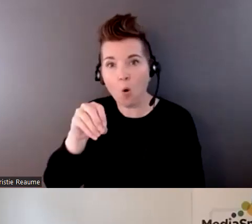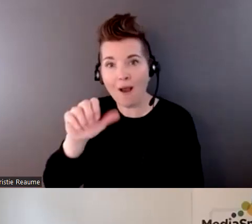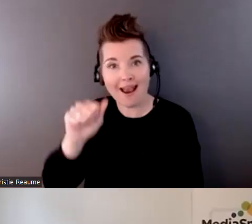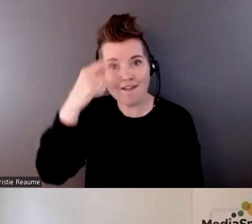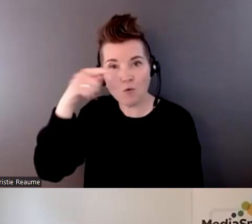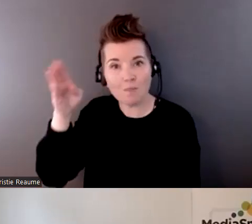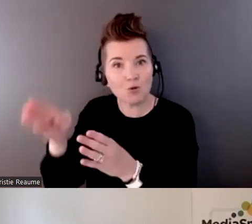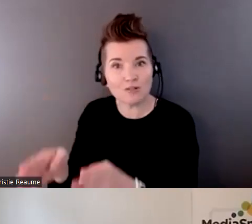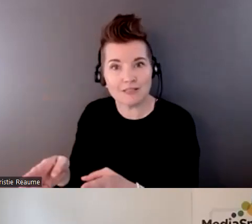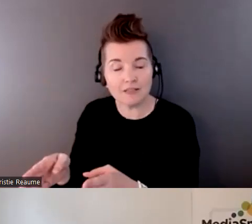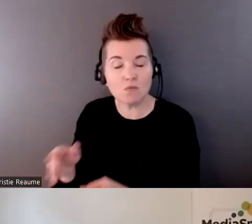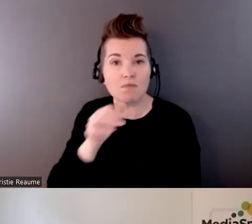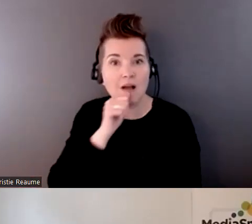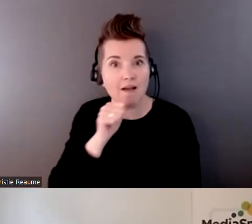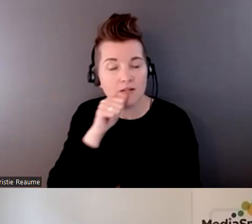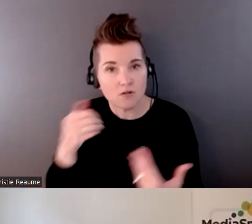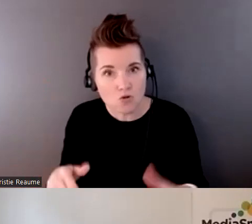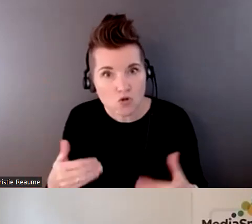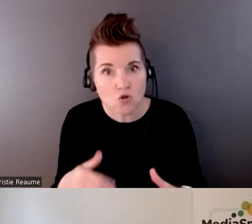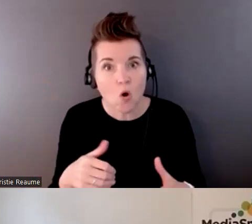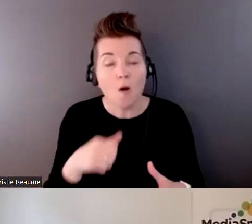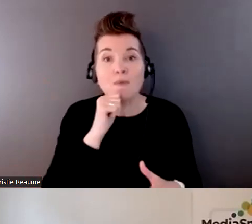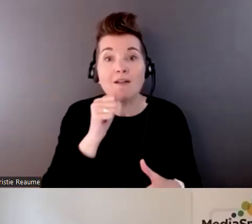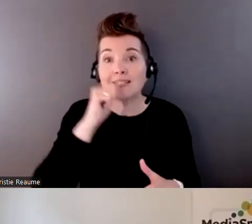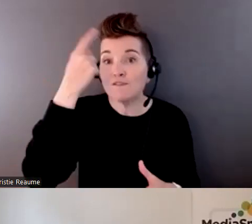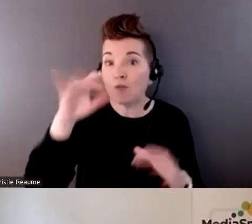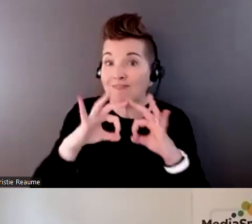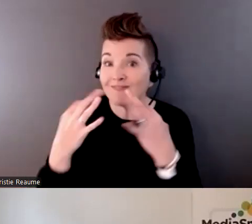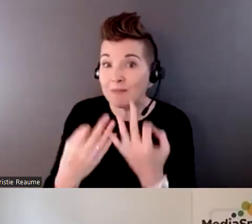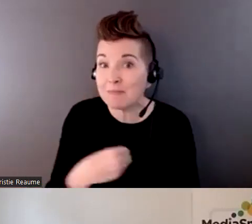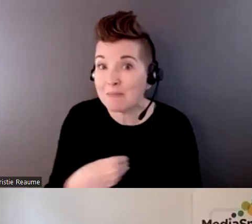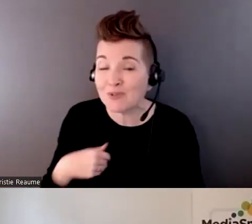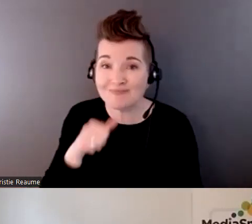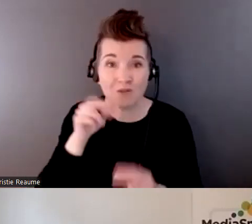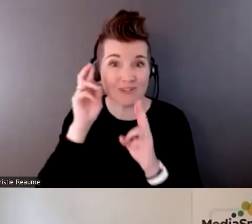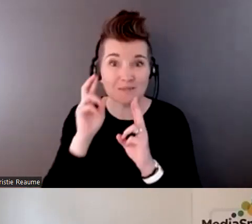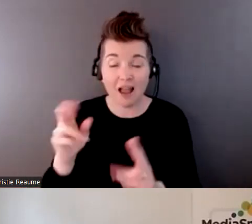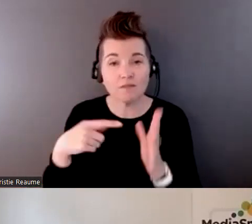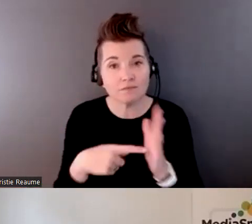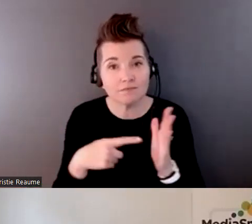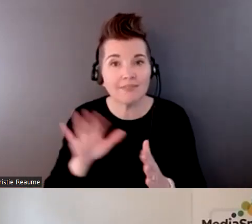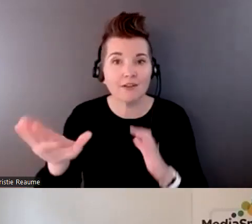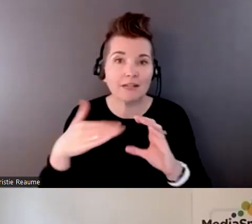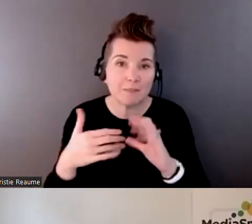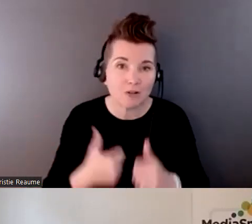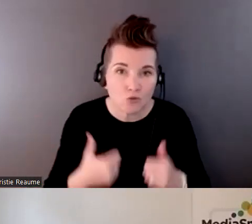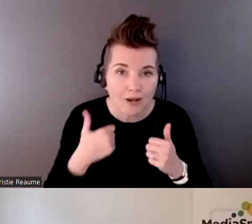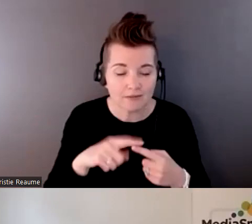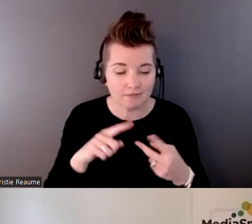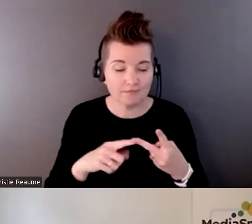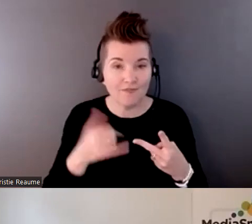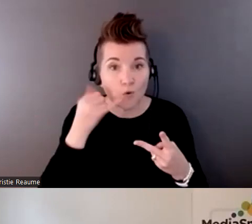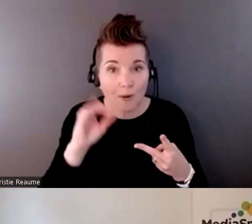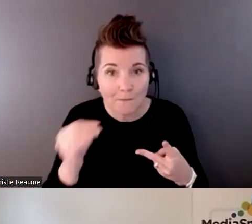that the privacy of the family members wasn't being respected in terms of their email addresses phone numbers uh